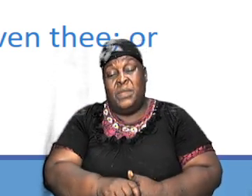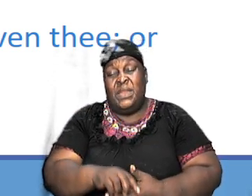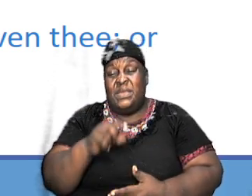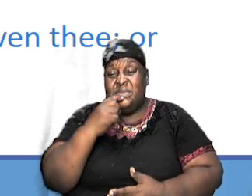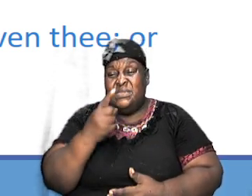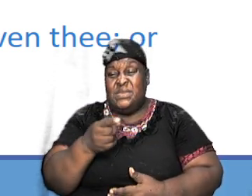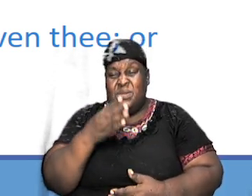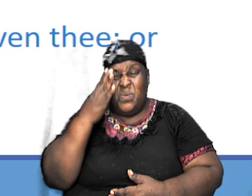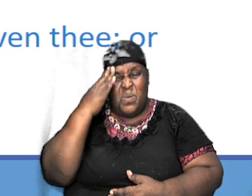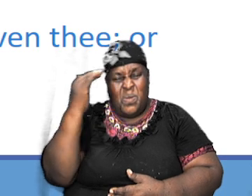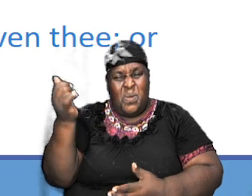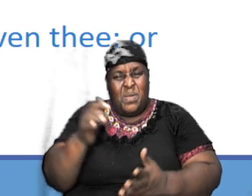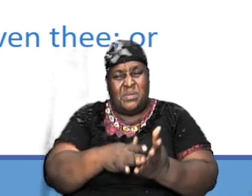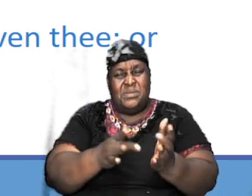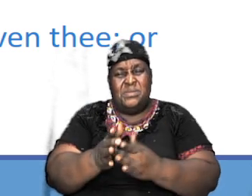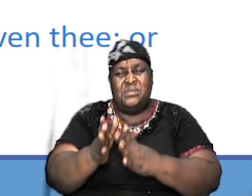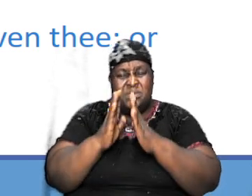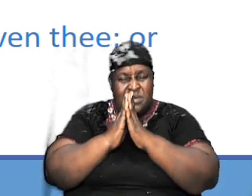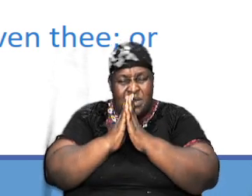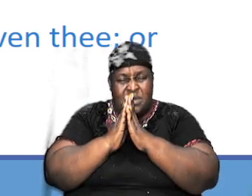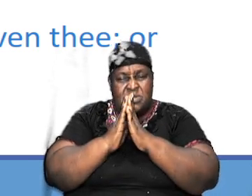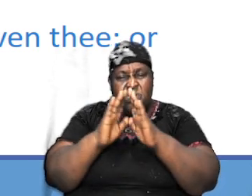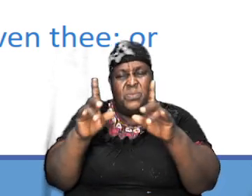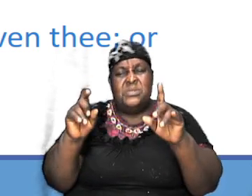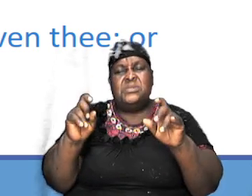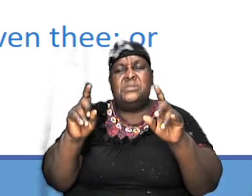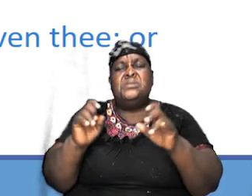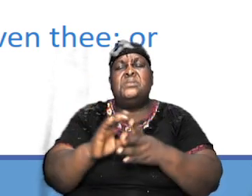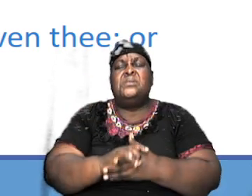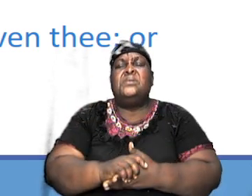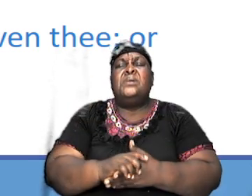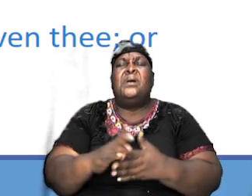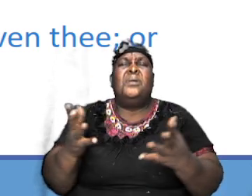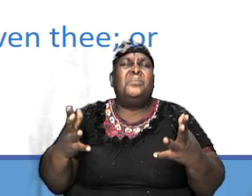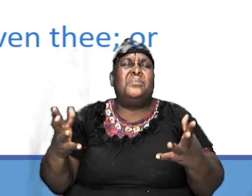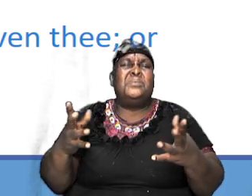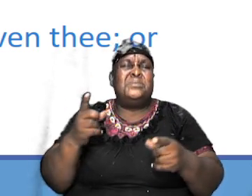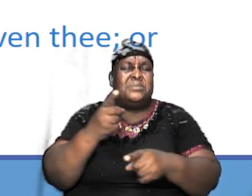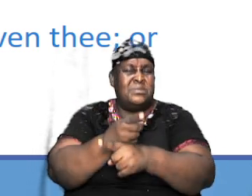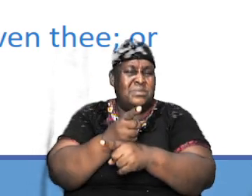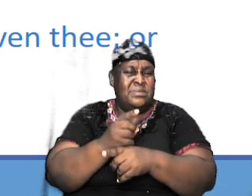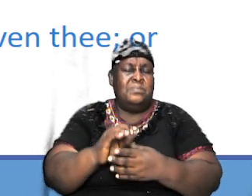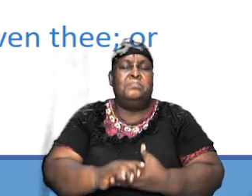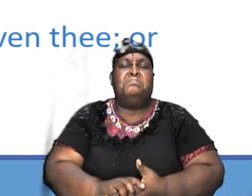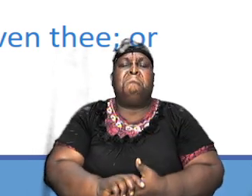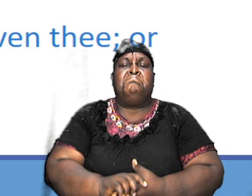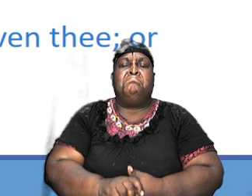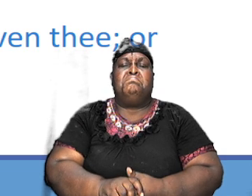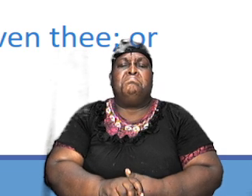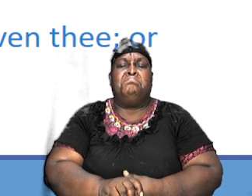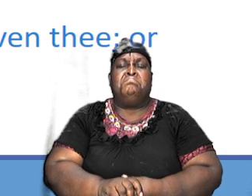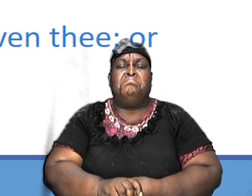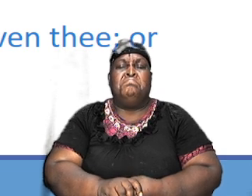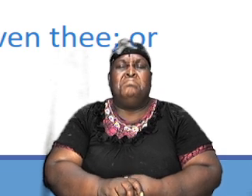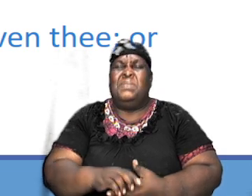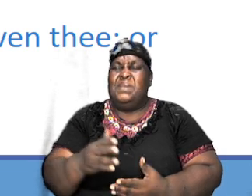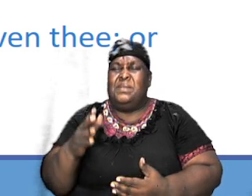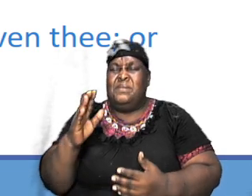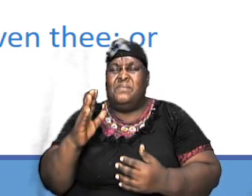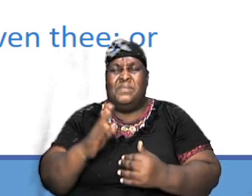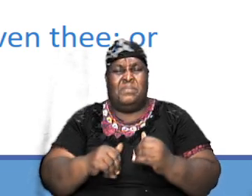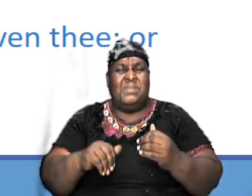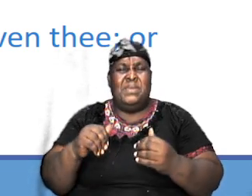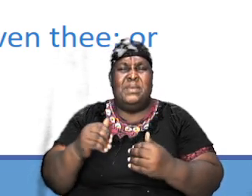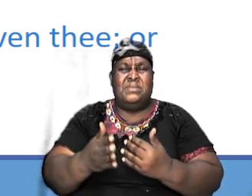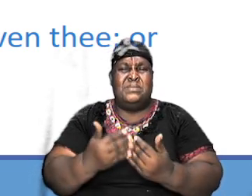said, why Jesus asked this question? And what is the answer? Is any of them easier?